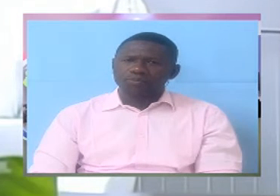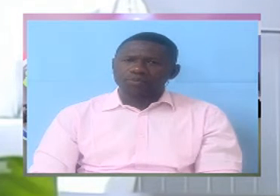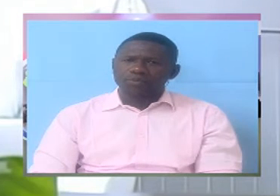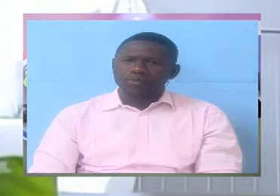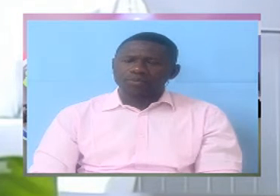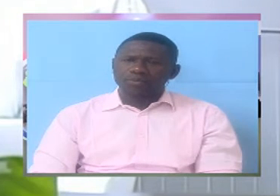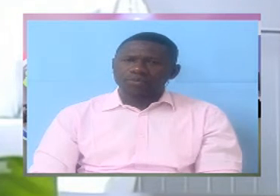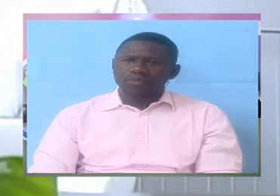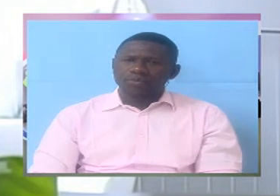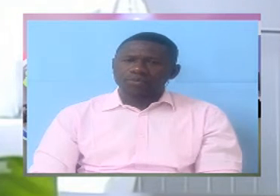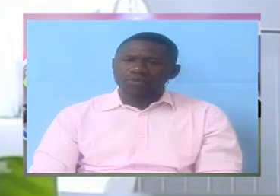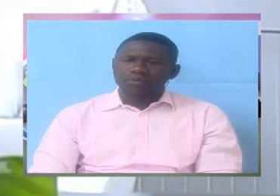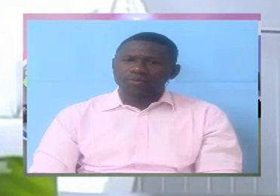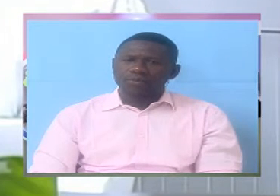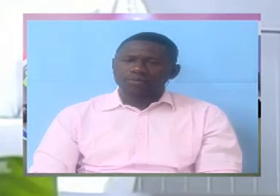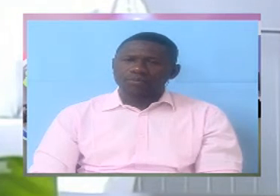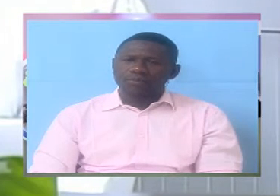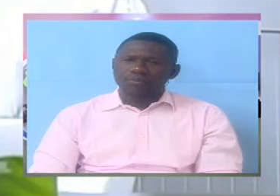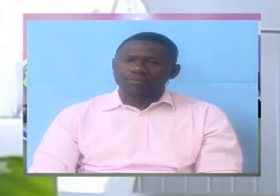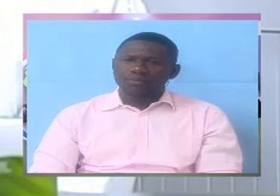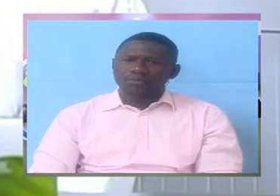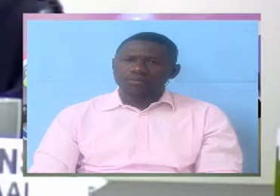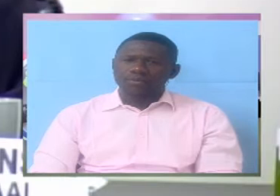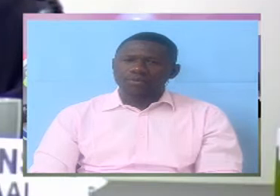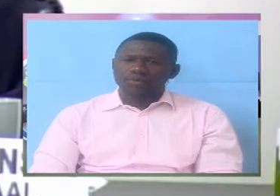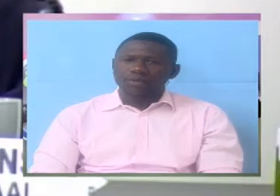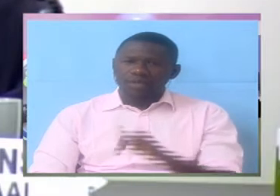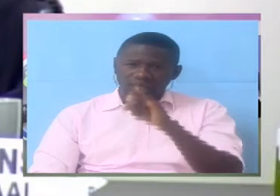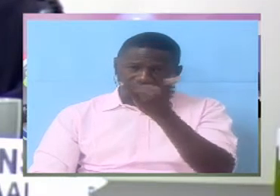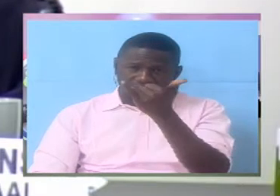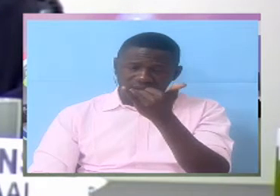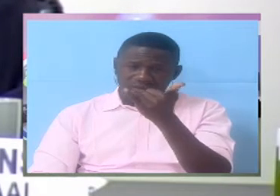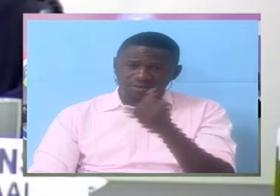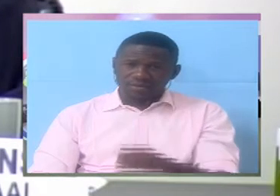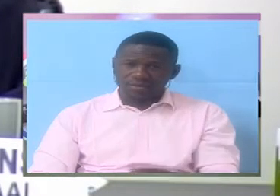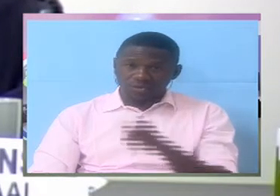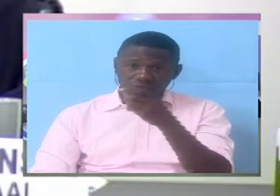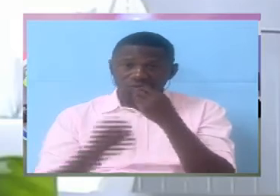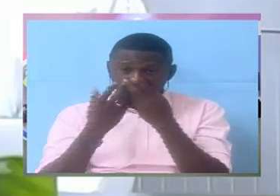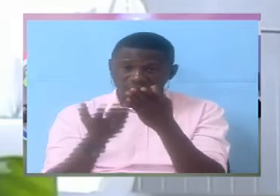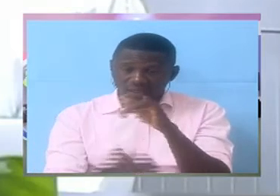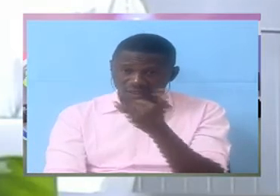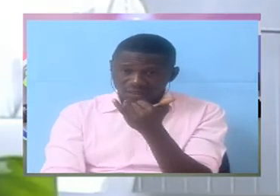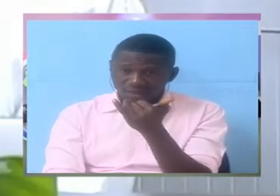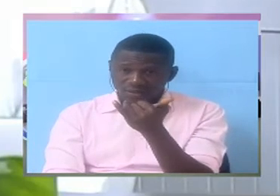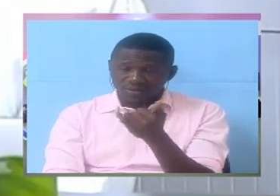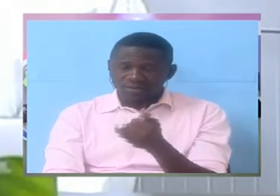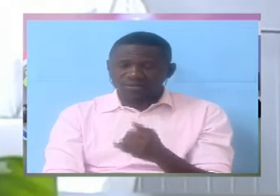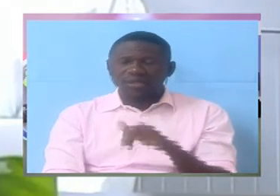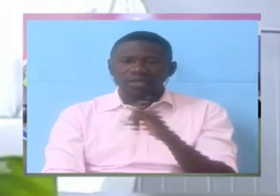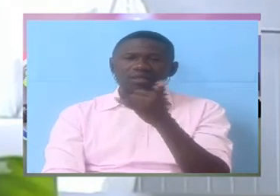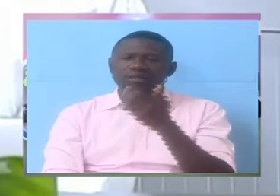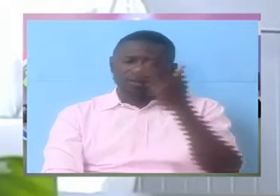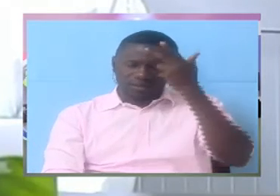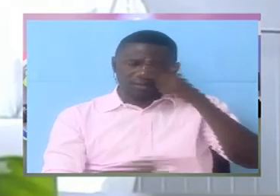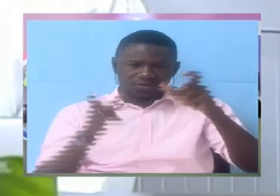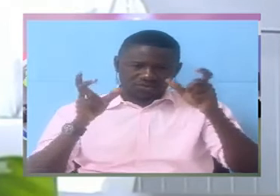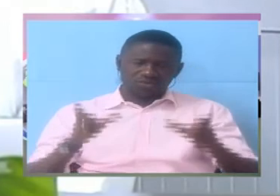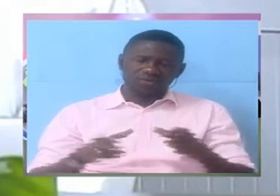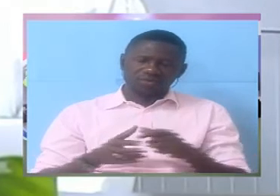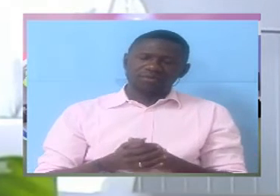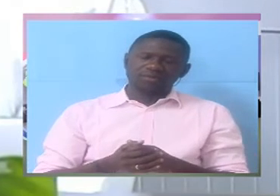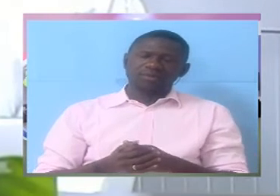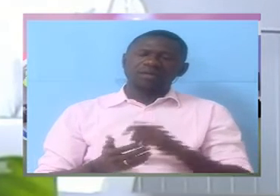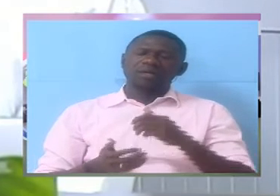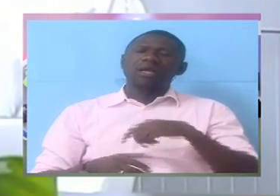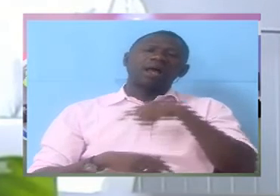Just answer the question. Yes. You said that, correct? Yes, Counsel. Ha, Counsel. And I asked you who